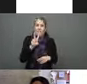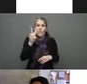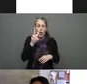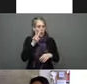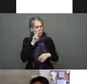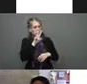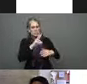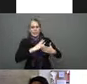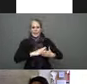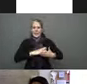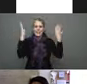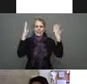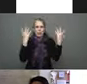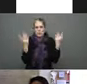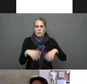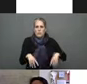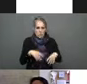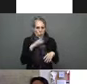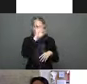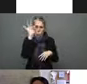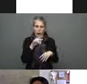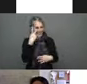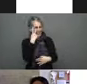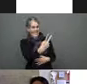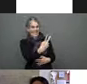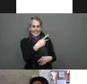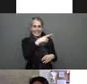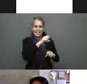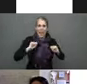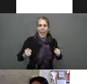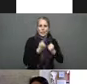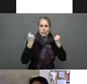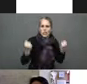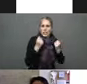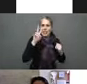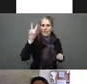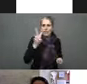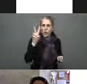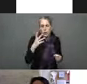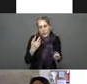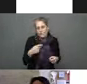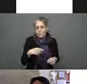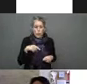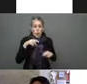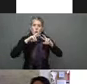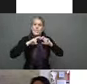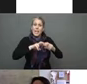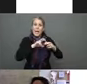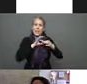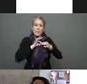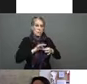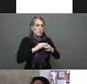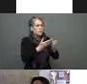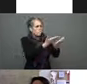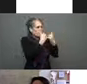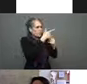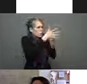have, uh, stimuli such as this. And so in these sort of description studies, um, it, it may have some, uh, they,